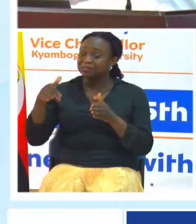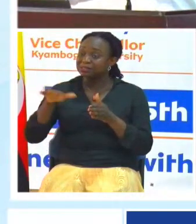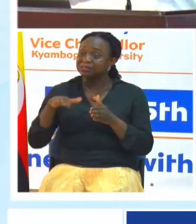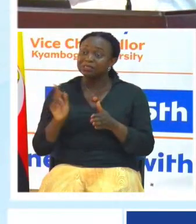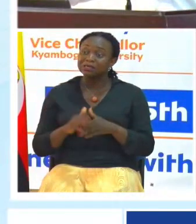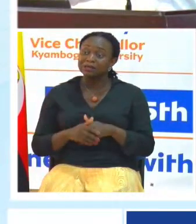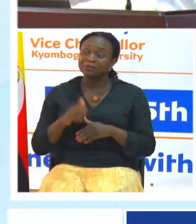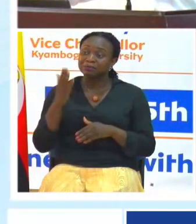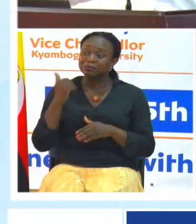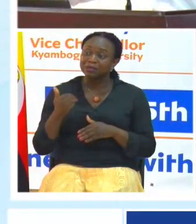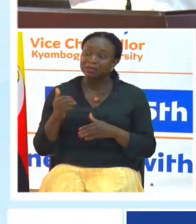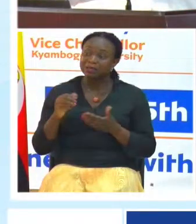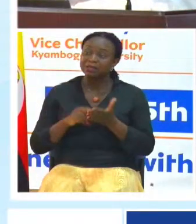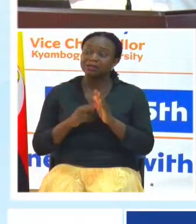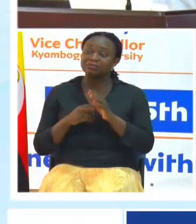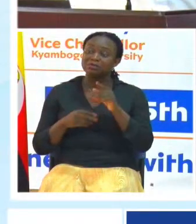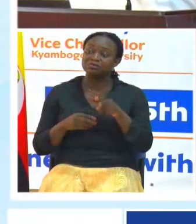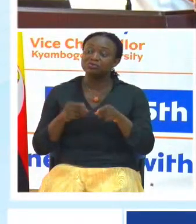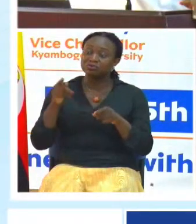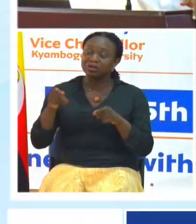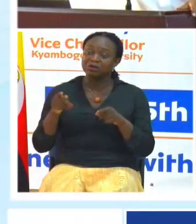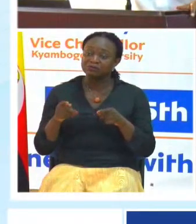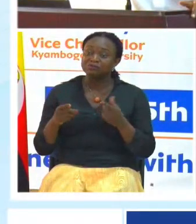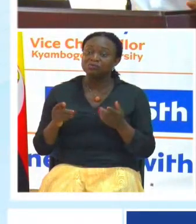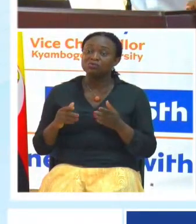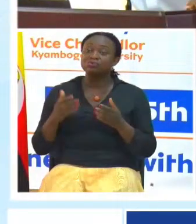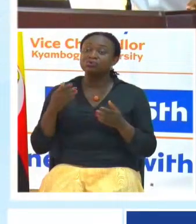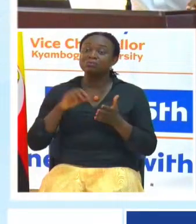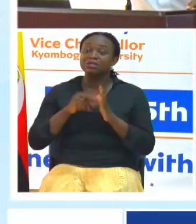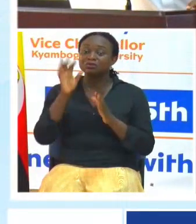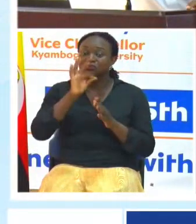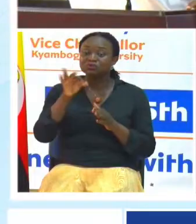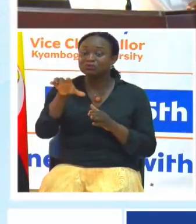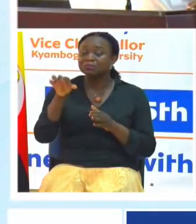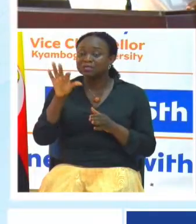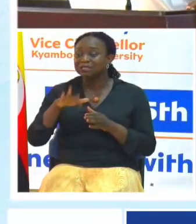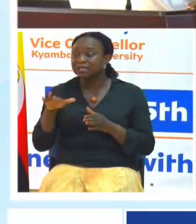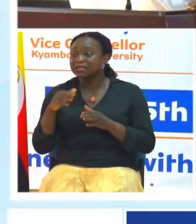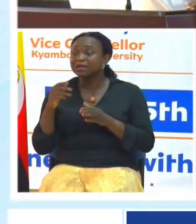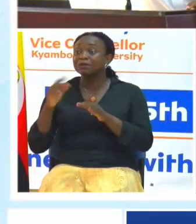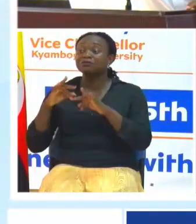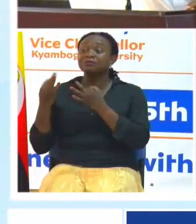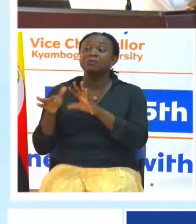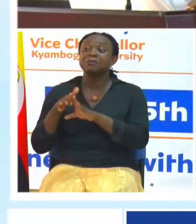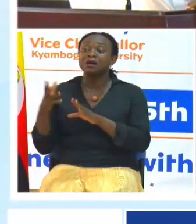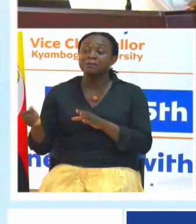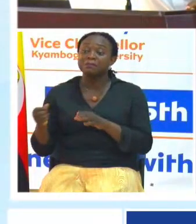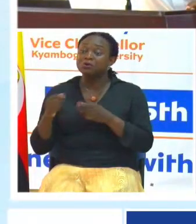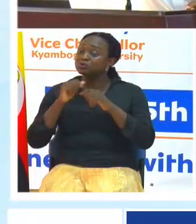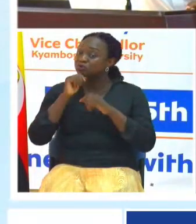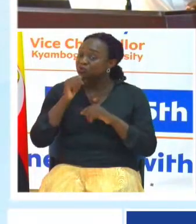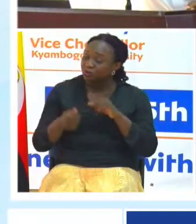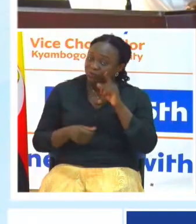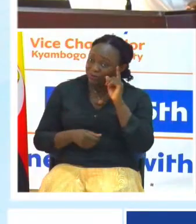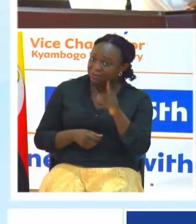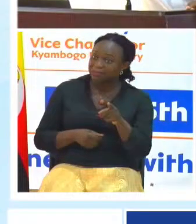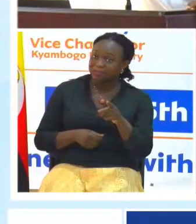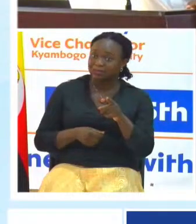because then you'll be matching yourself to a state because you have a relative, but actually you're not matching yourself to a state